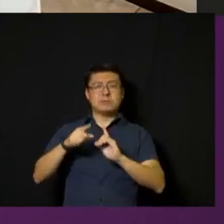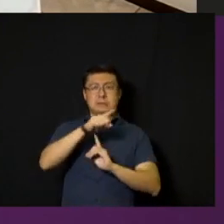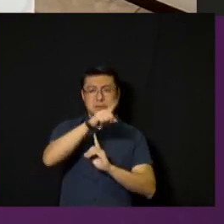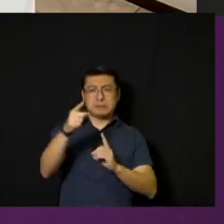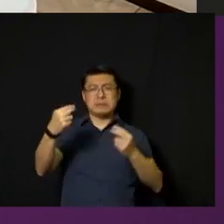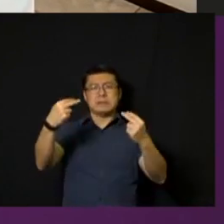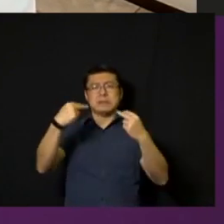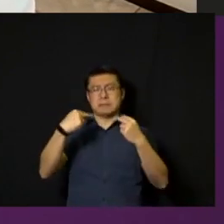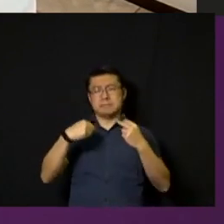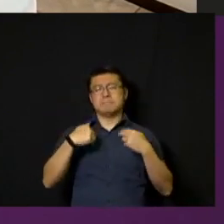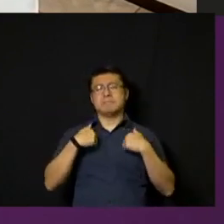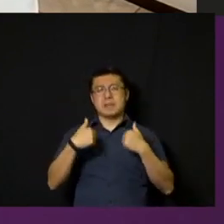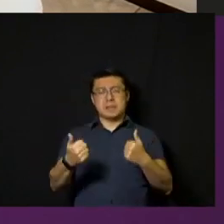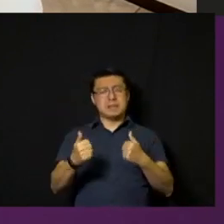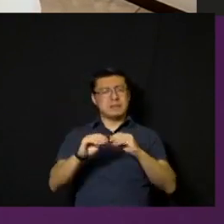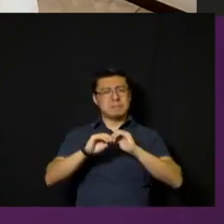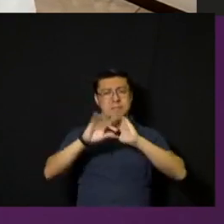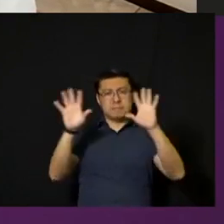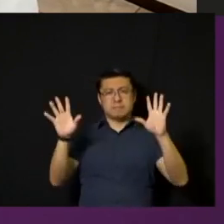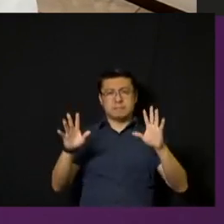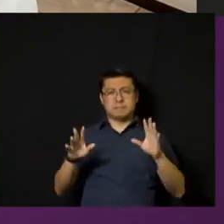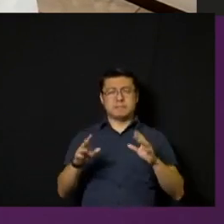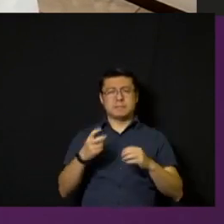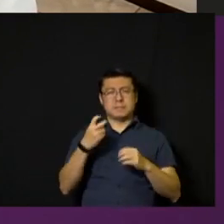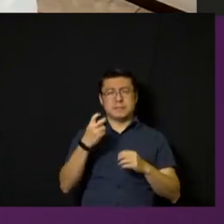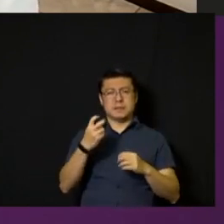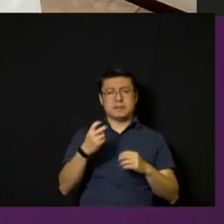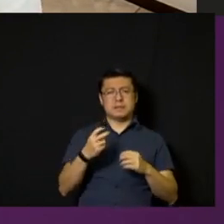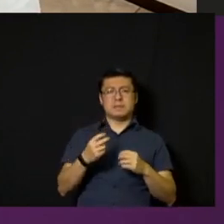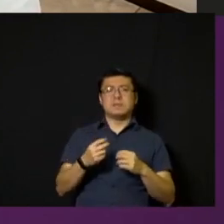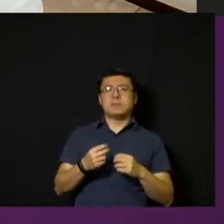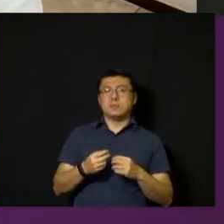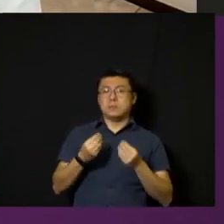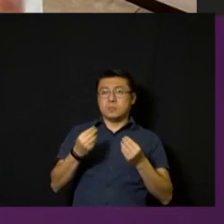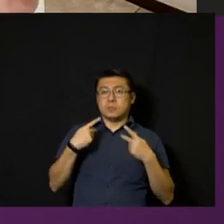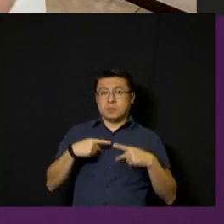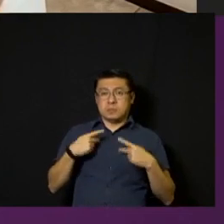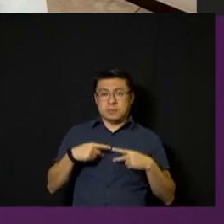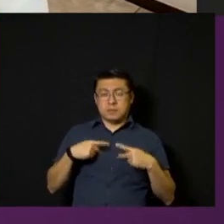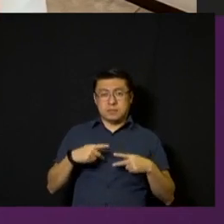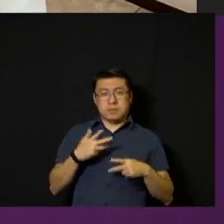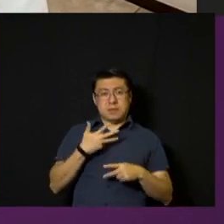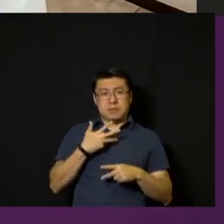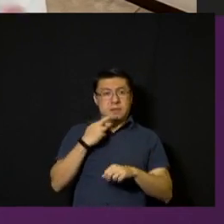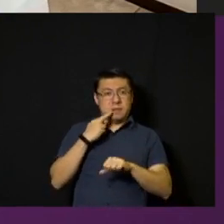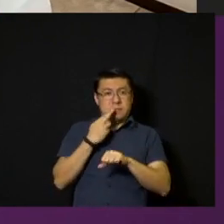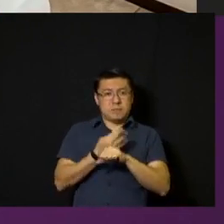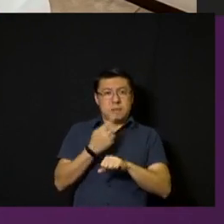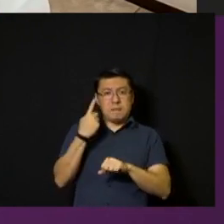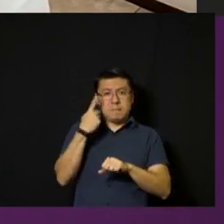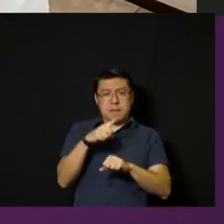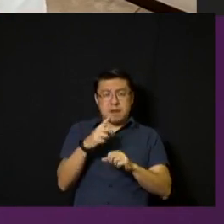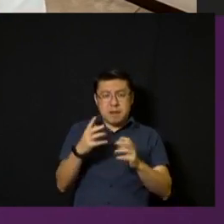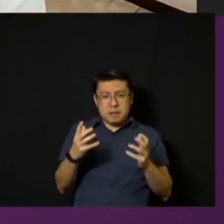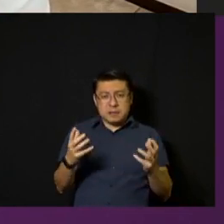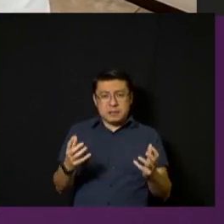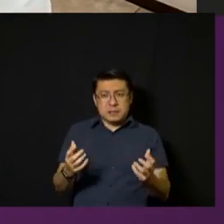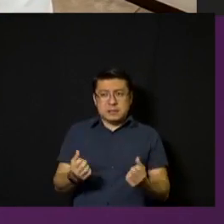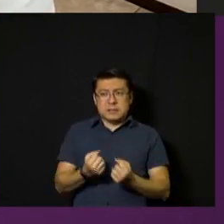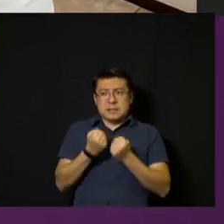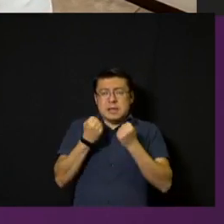And I think there are many people, we have today responsibility to save them through